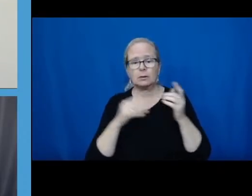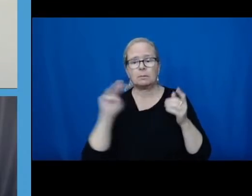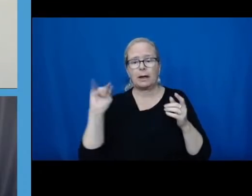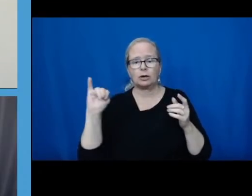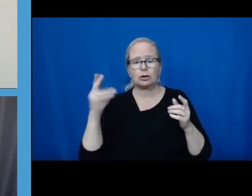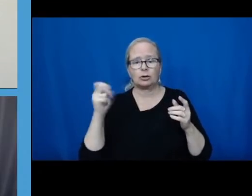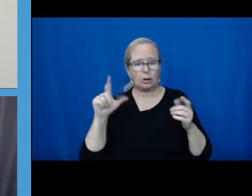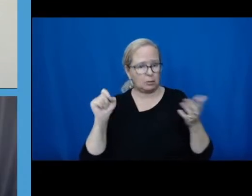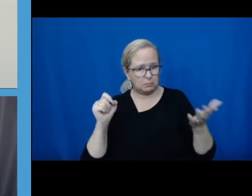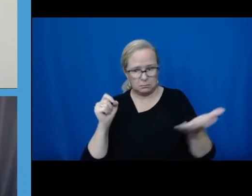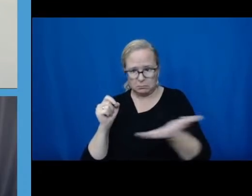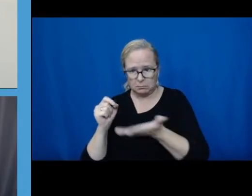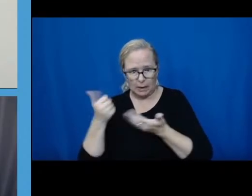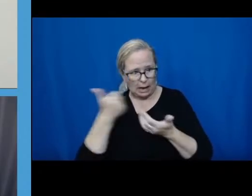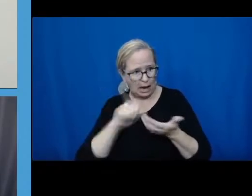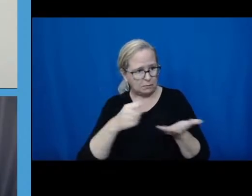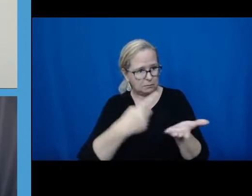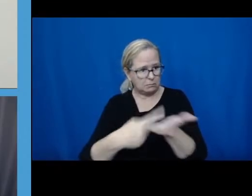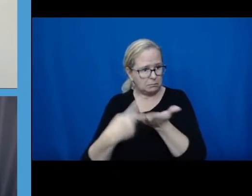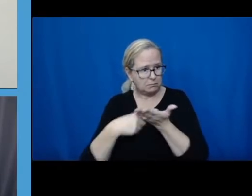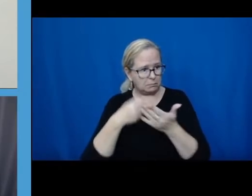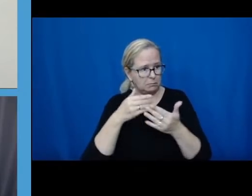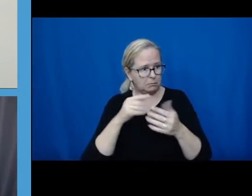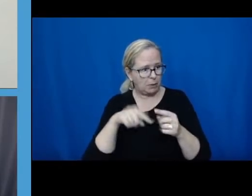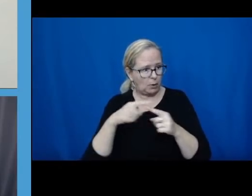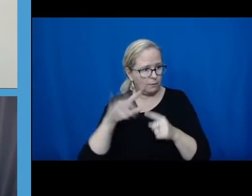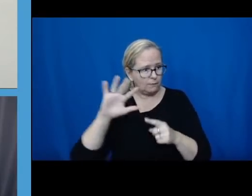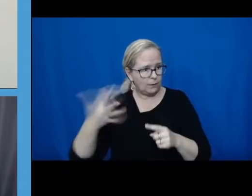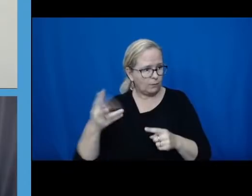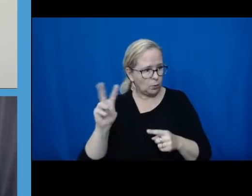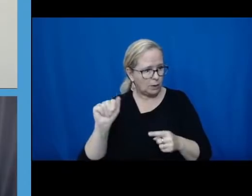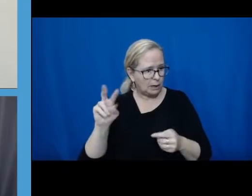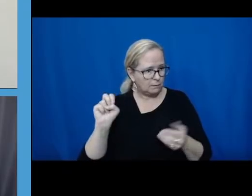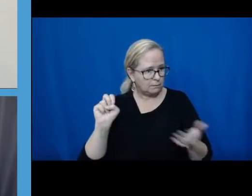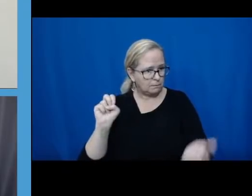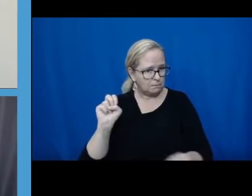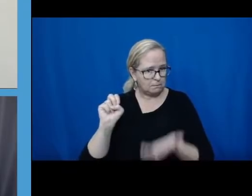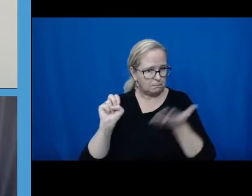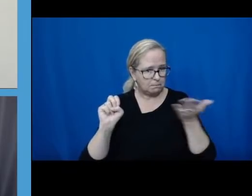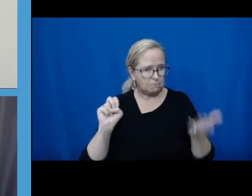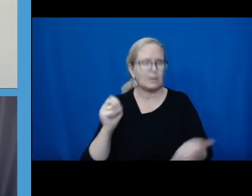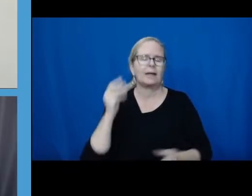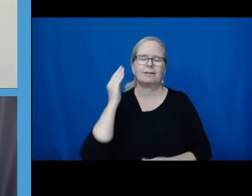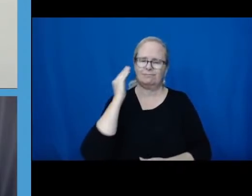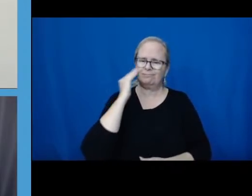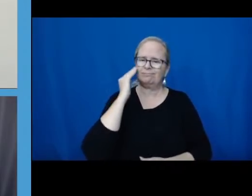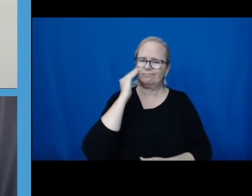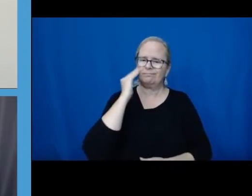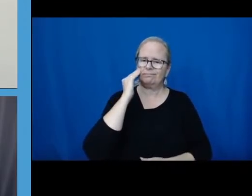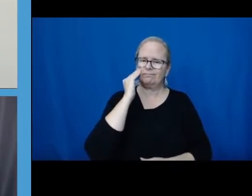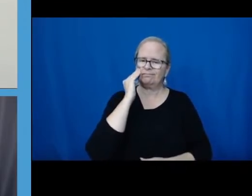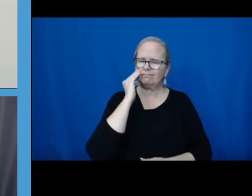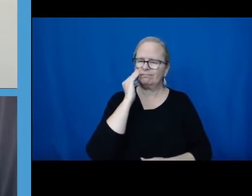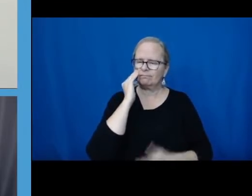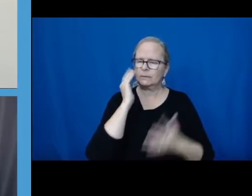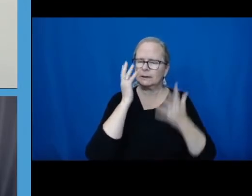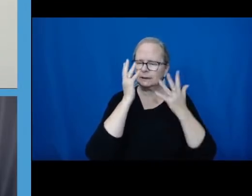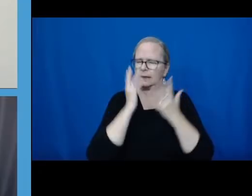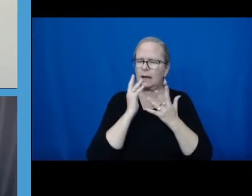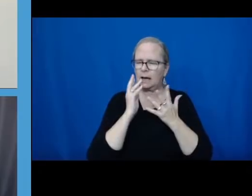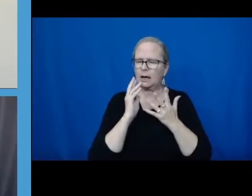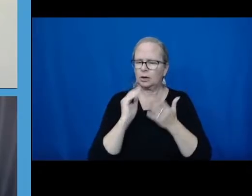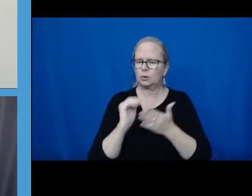is a new level of concern about that in the province, especially after our health minister mentioned